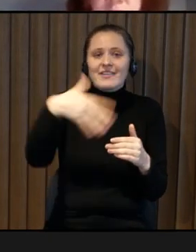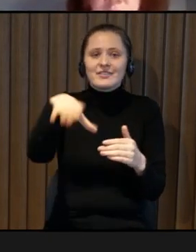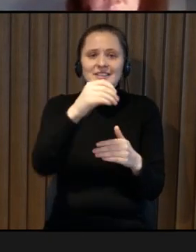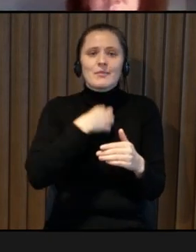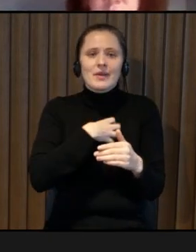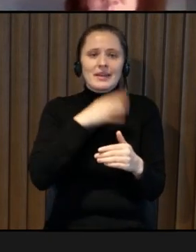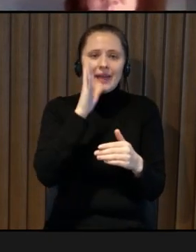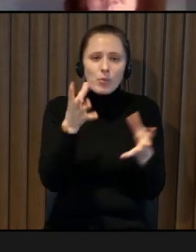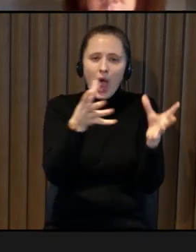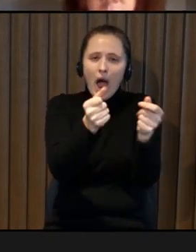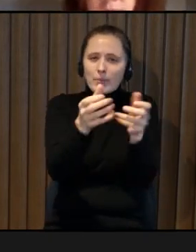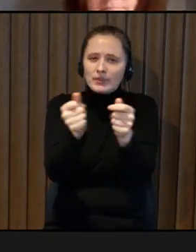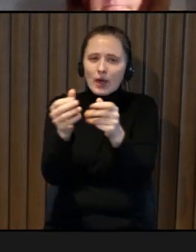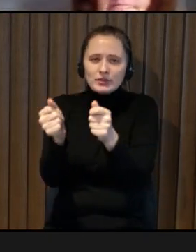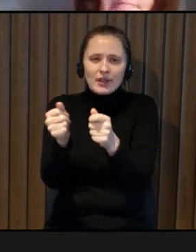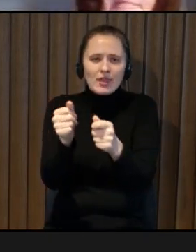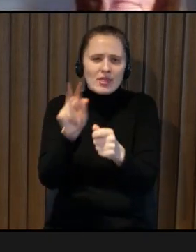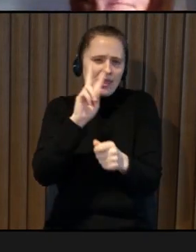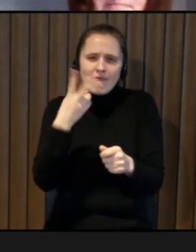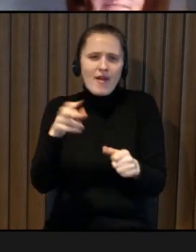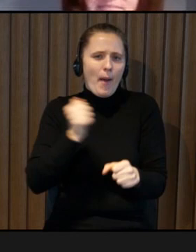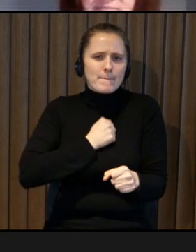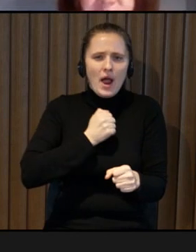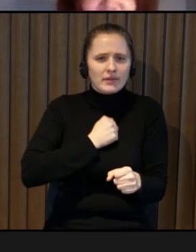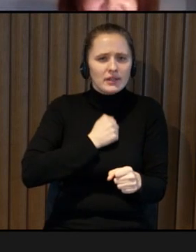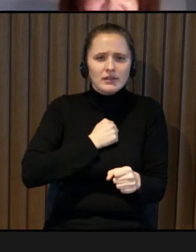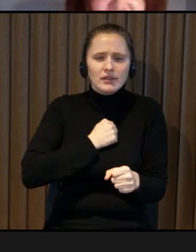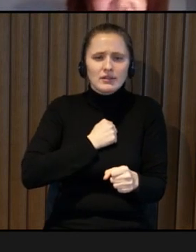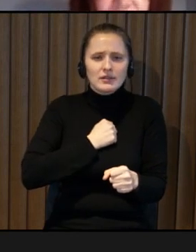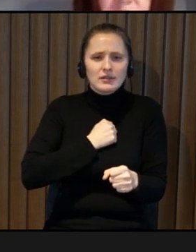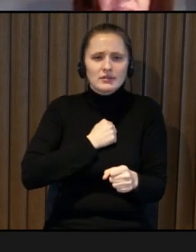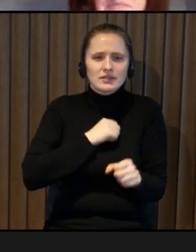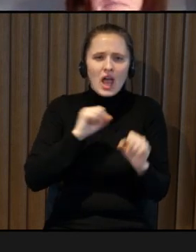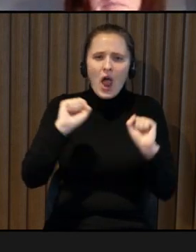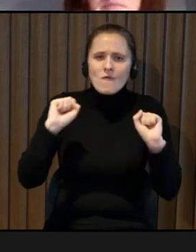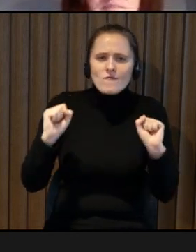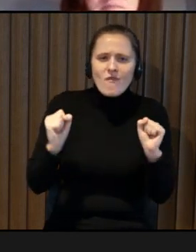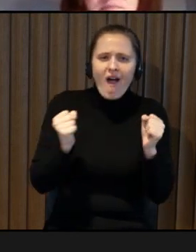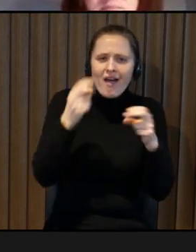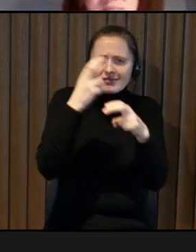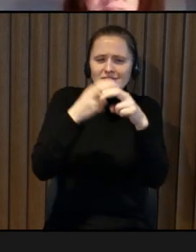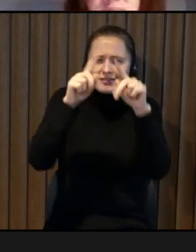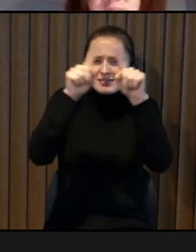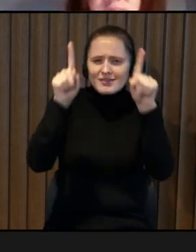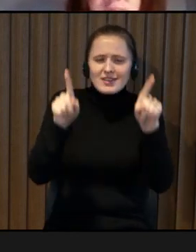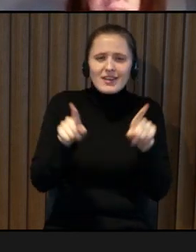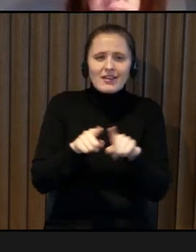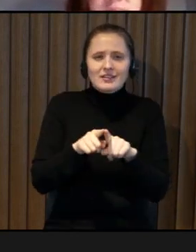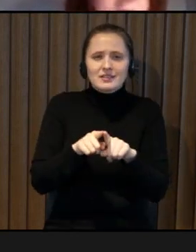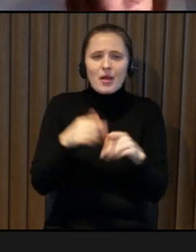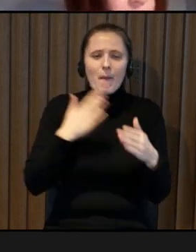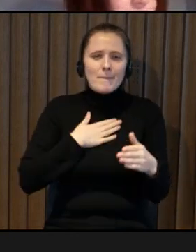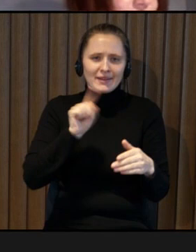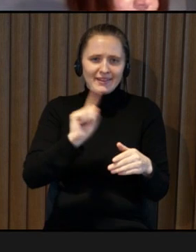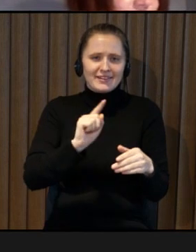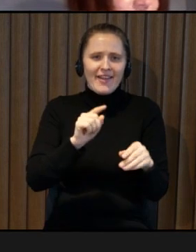points or commas? In English, that saying might go, let's eat, Grandma, and